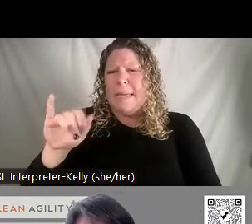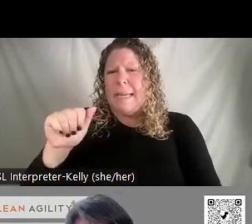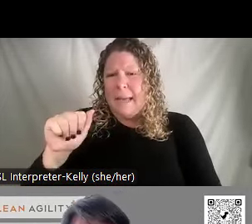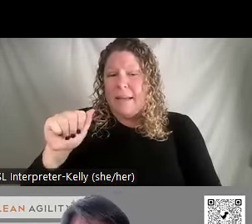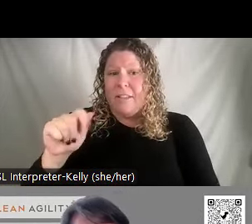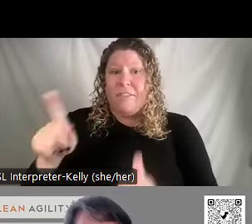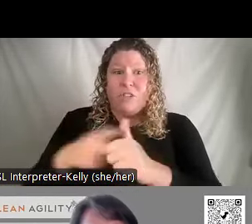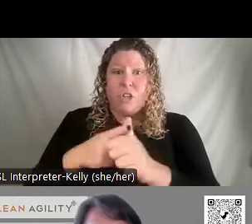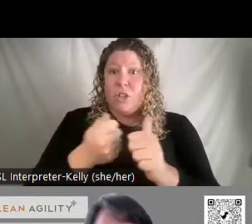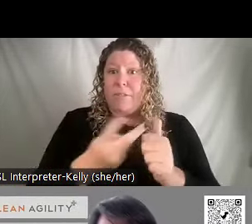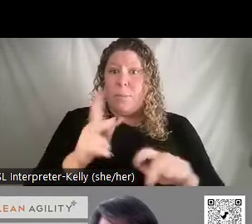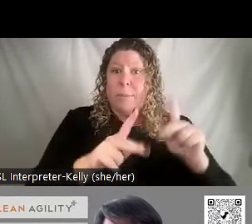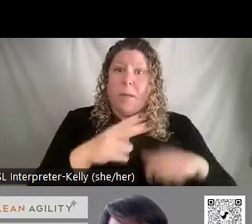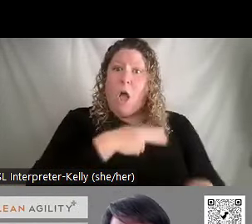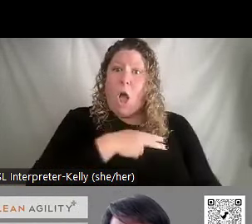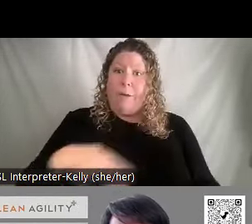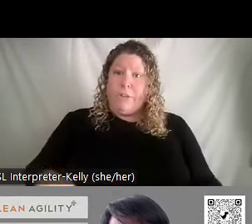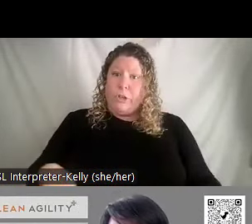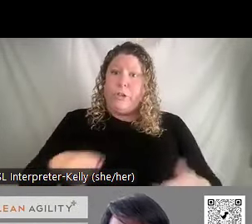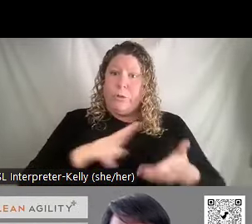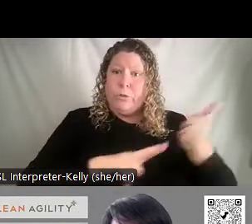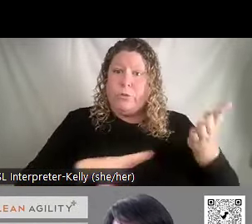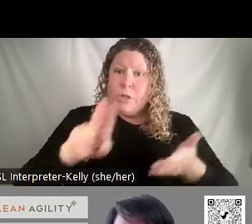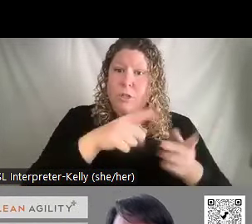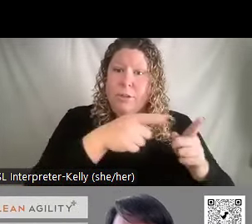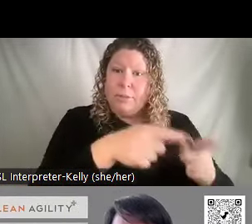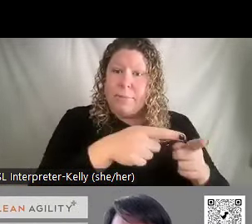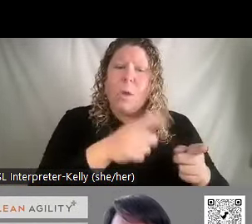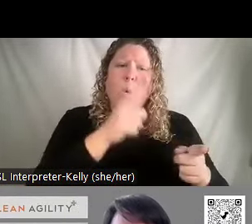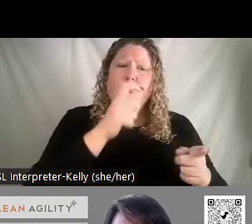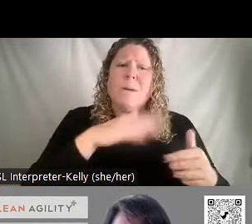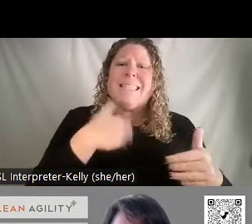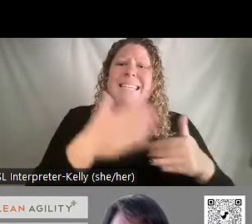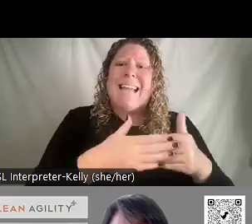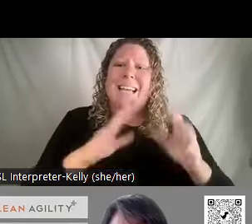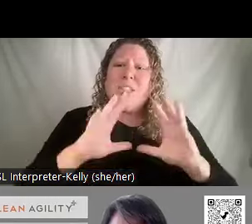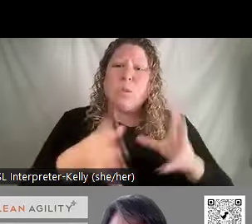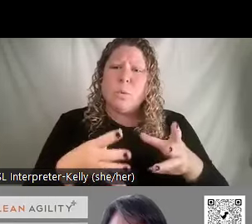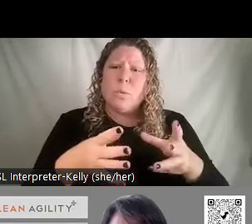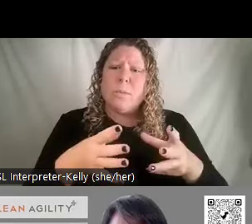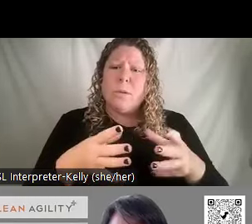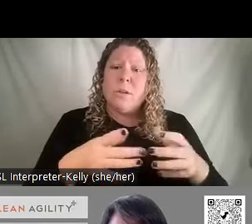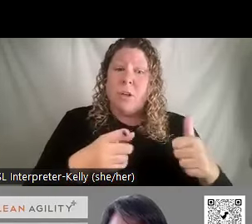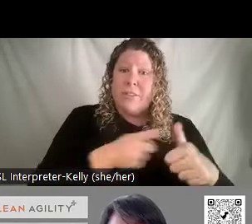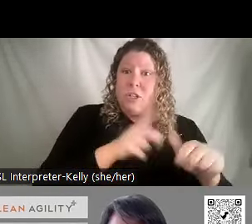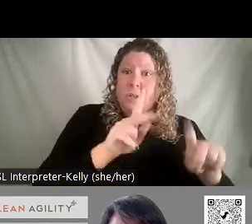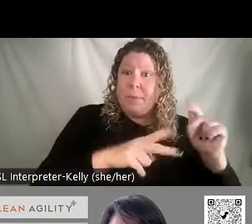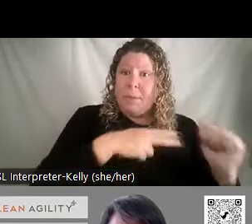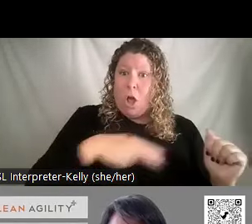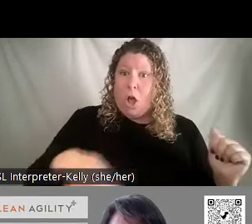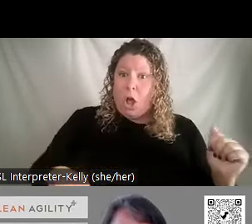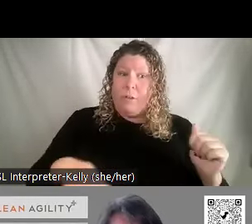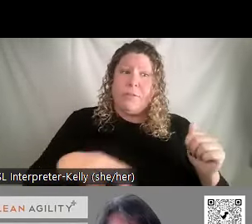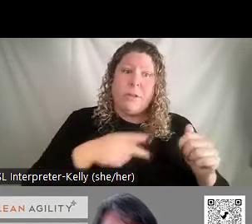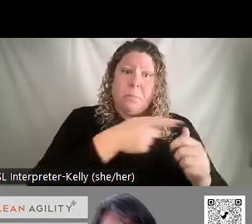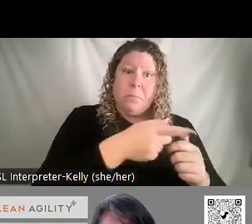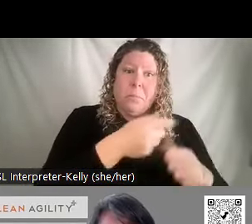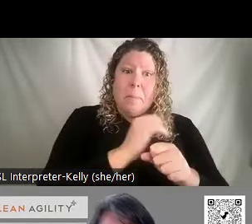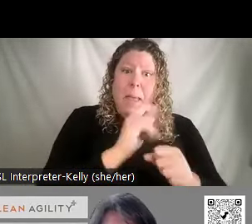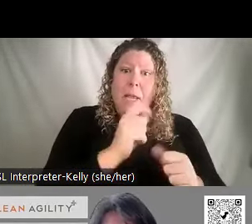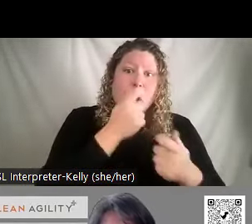right? At Harvard. And who were kind of the second, who was next? So those first people at Harvard made it cool or interesting for other